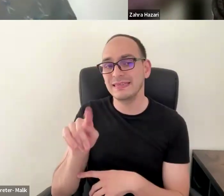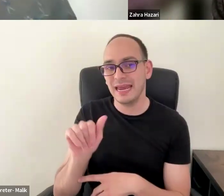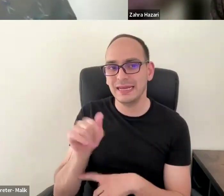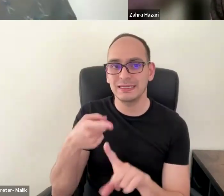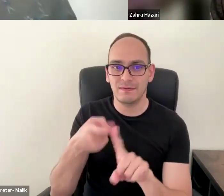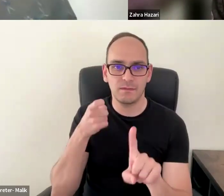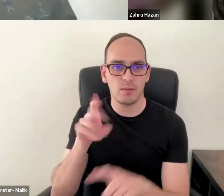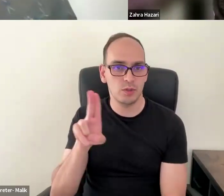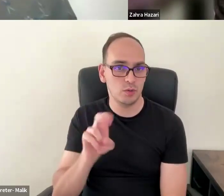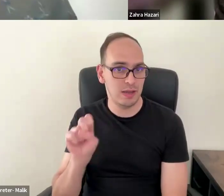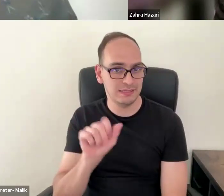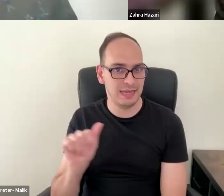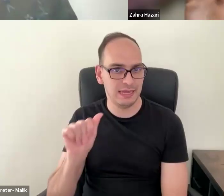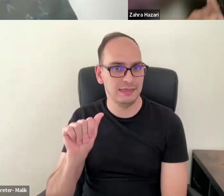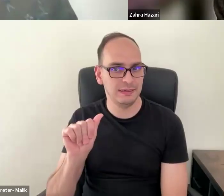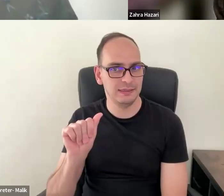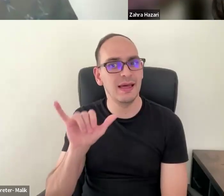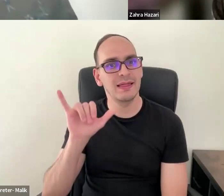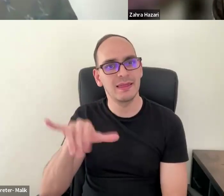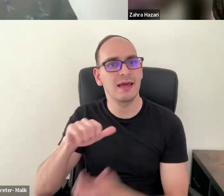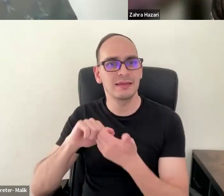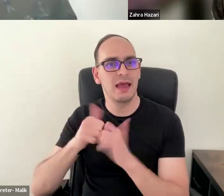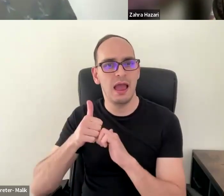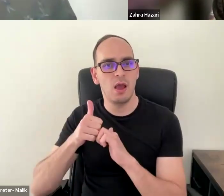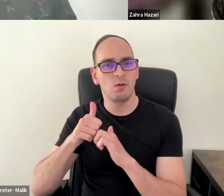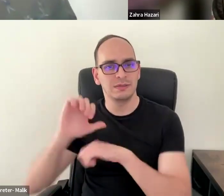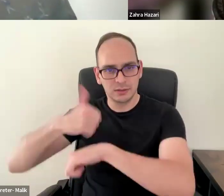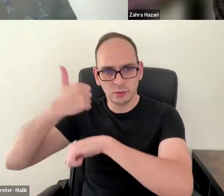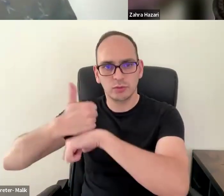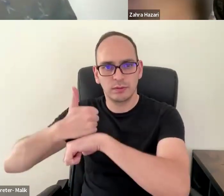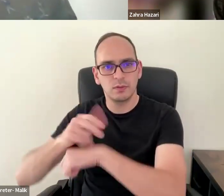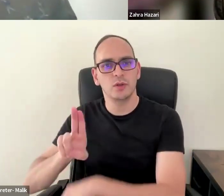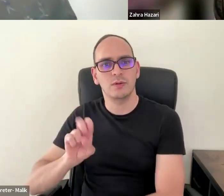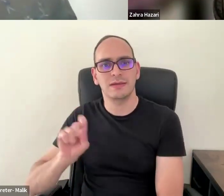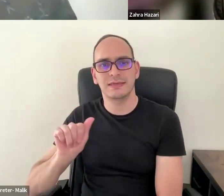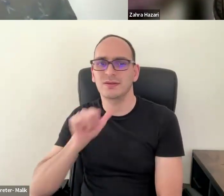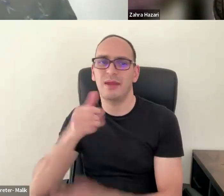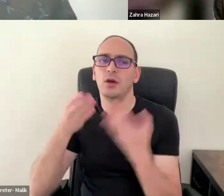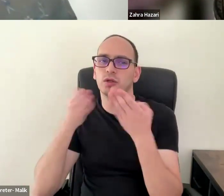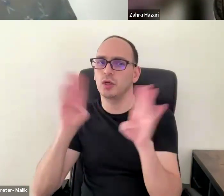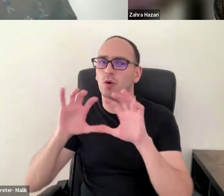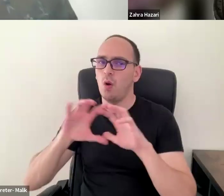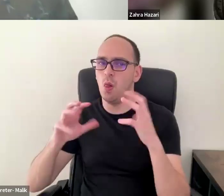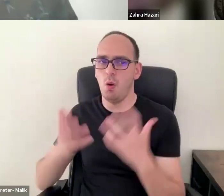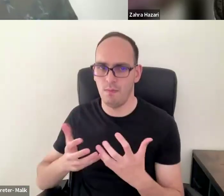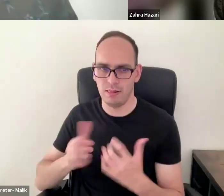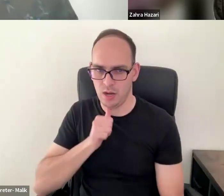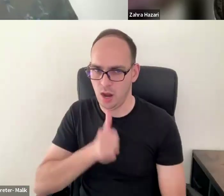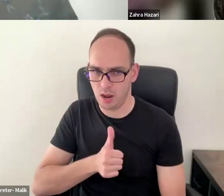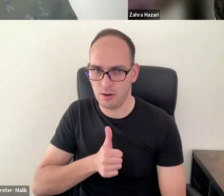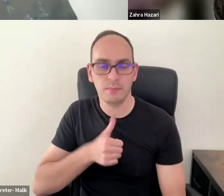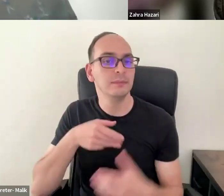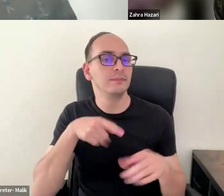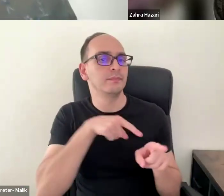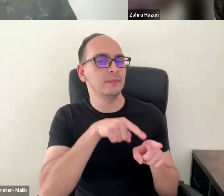like the US, right? So that's the way in which it's constructed in the US. So I'm not going to generalize globally, but at least in